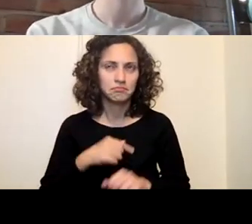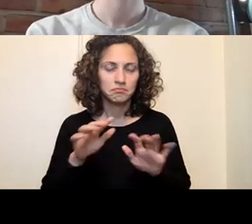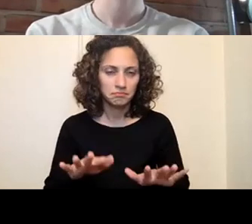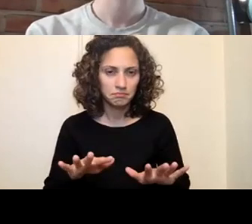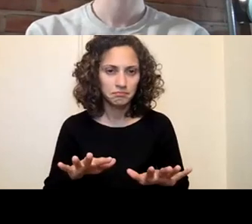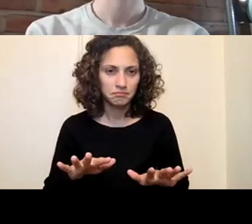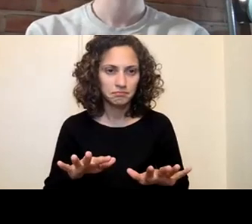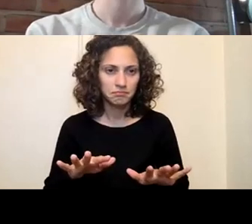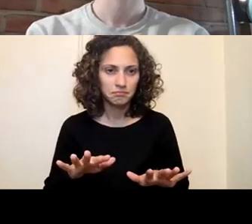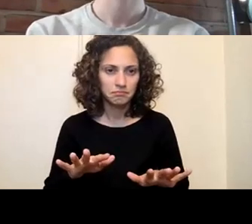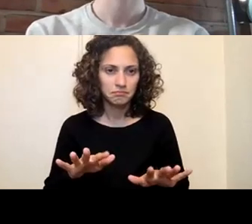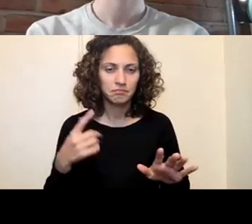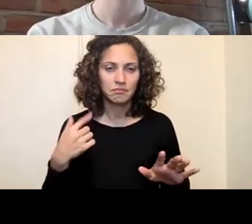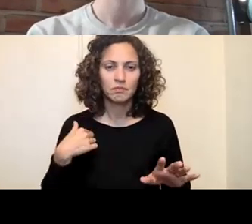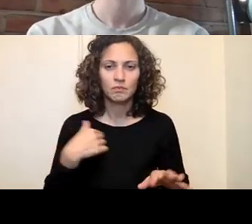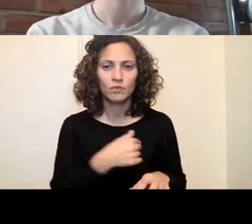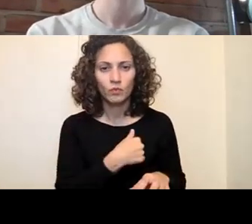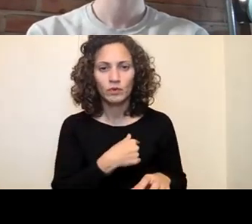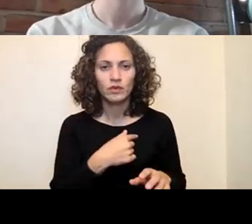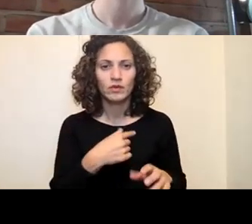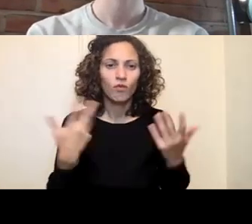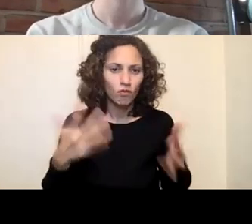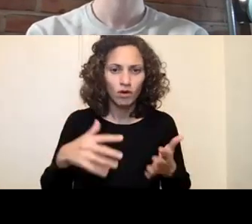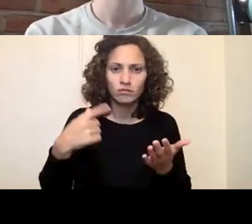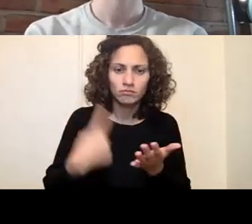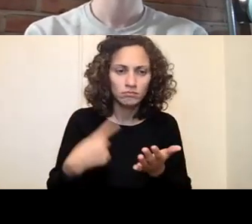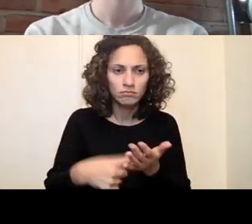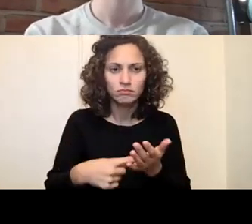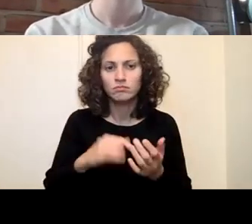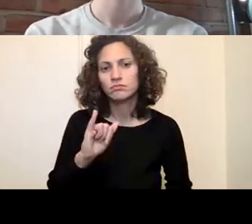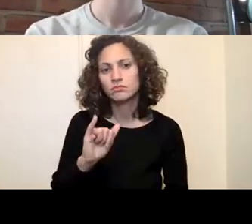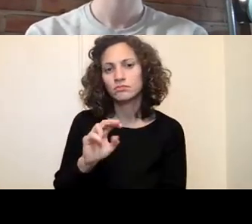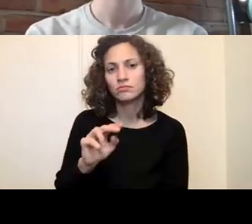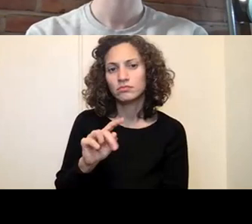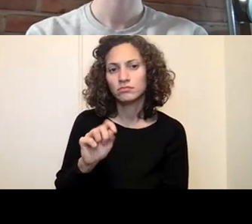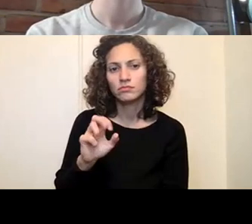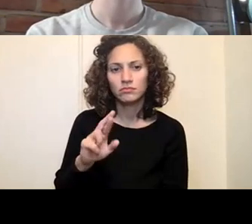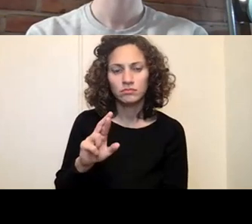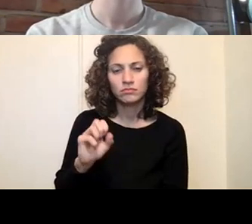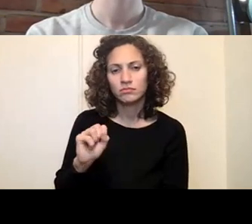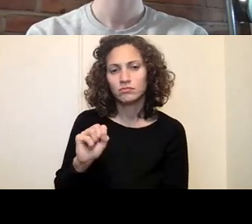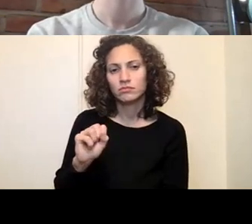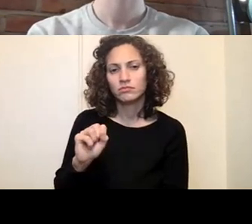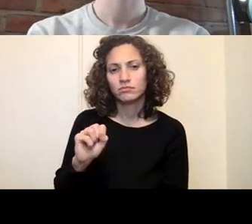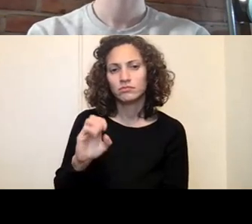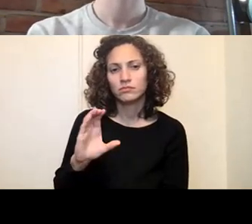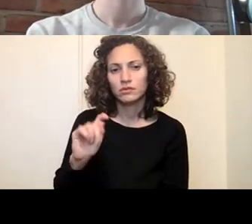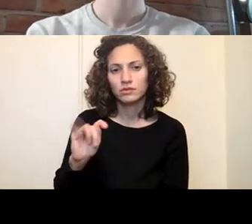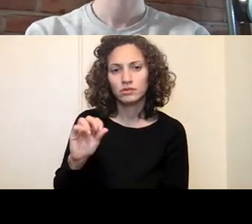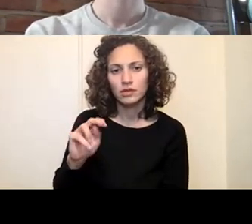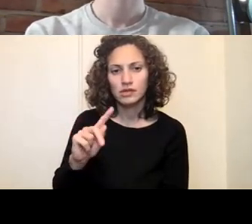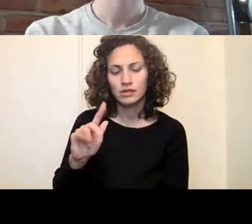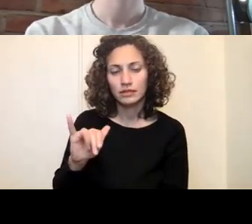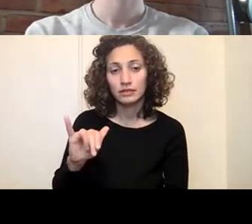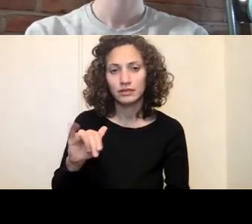we've talked about intersectionality, where your